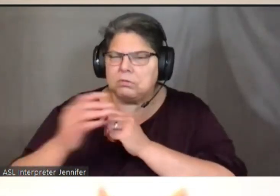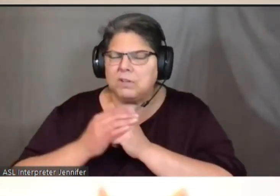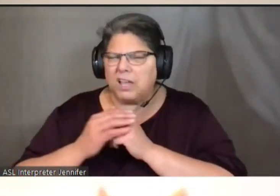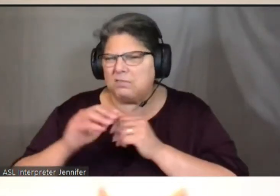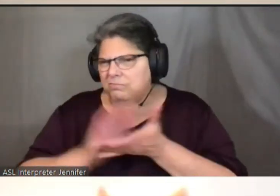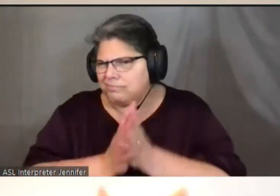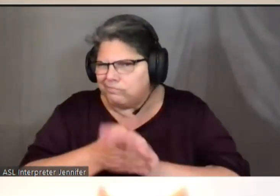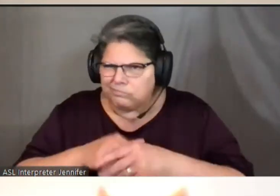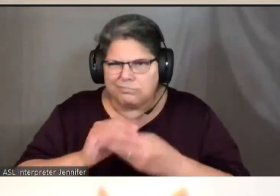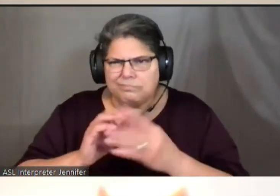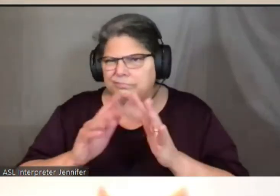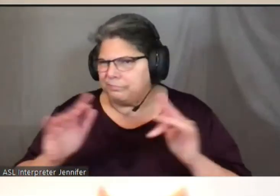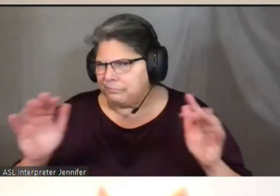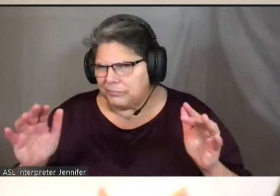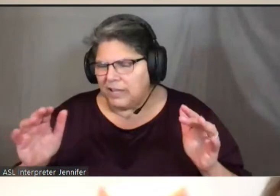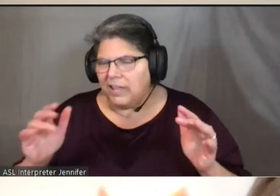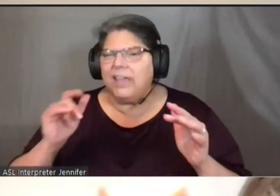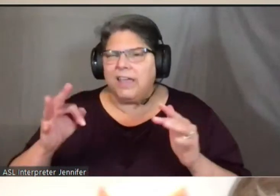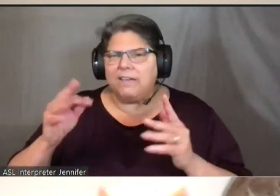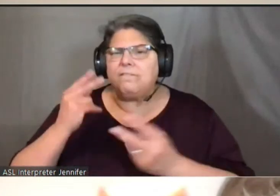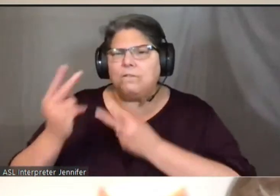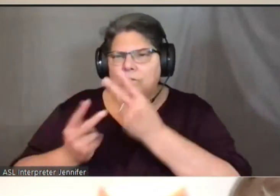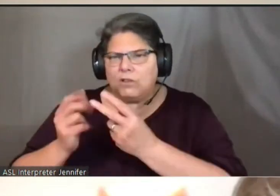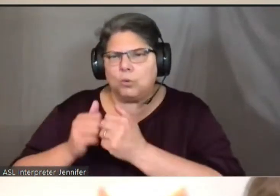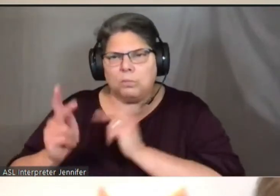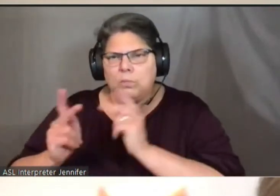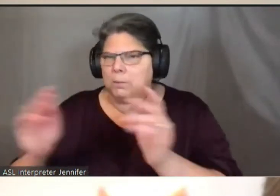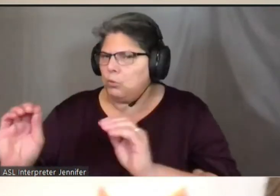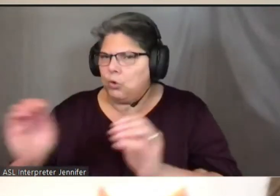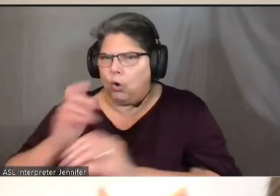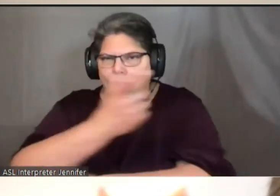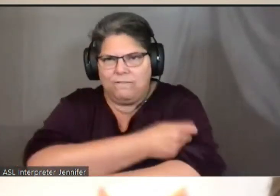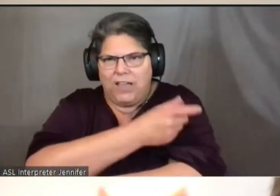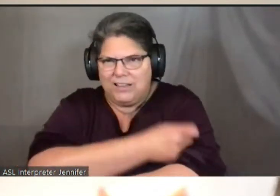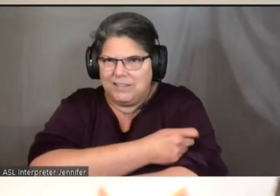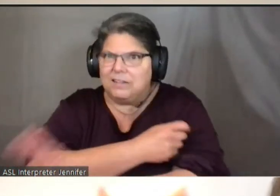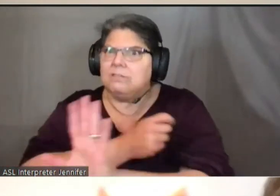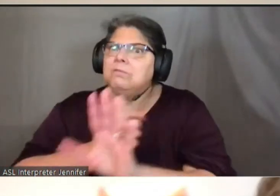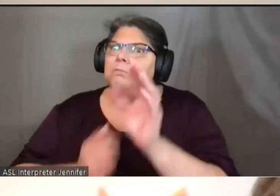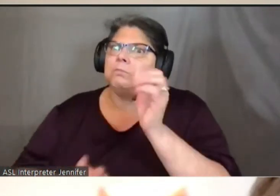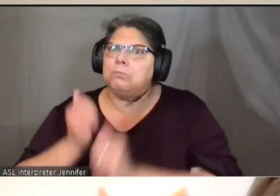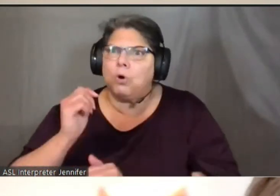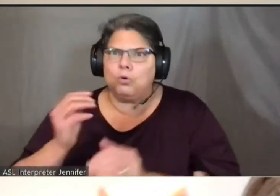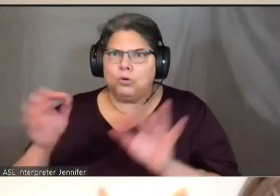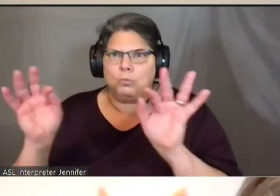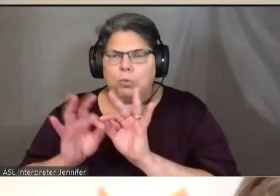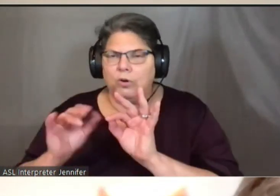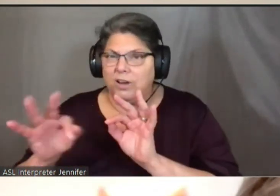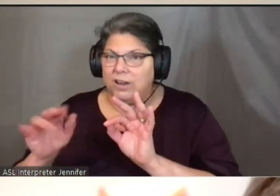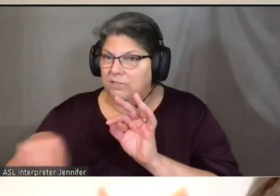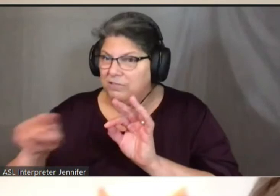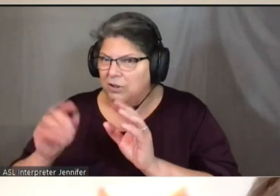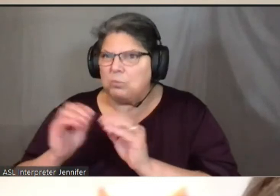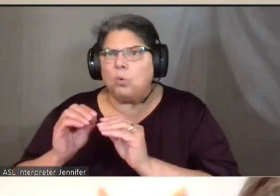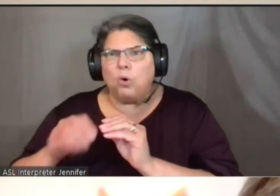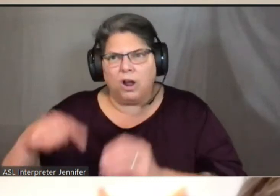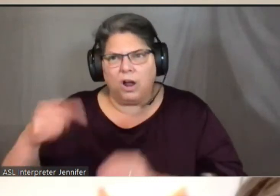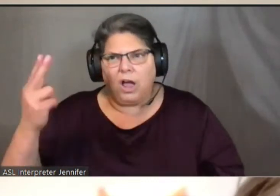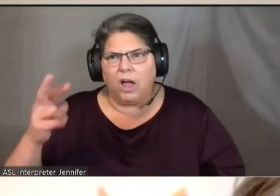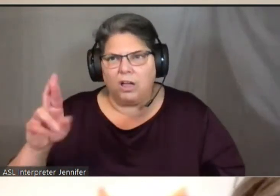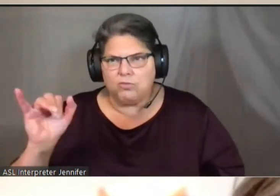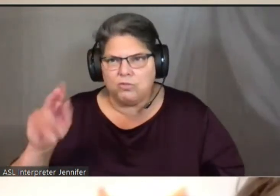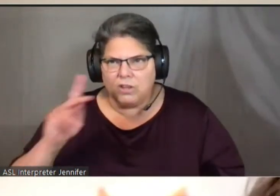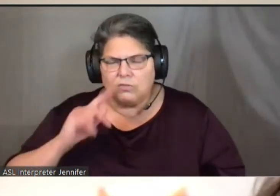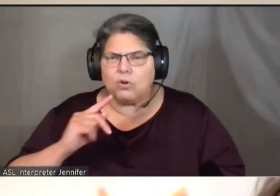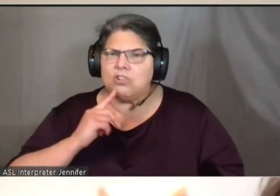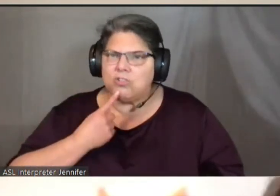when visiting with unvaccinated people, especially who are at risk for severe COVID disease or have